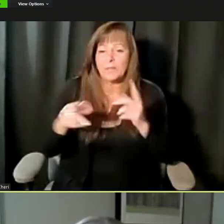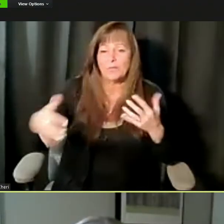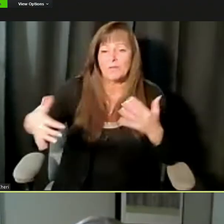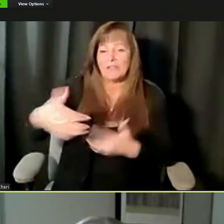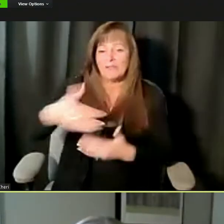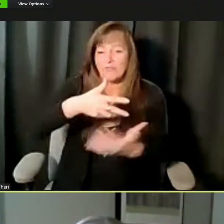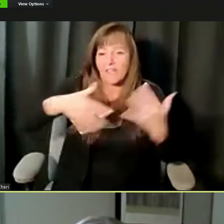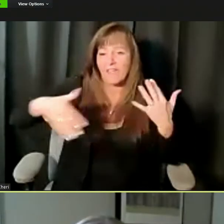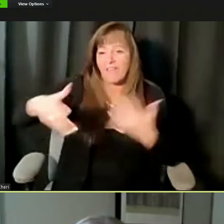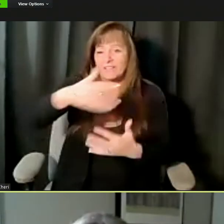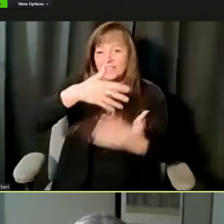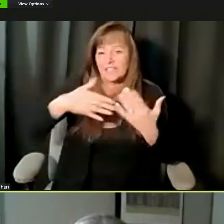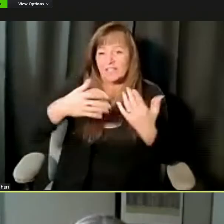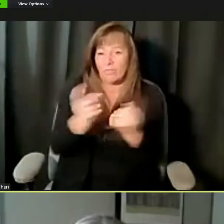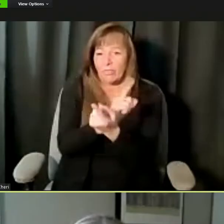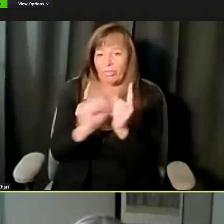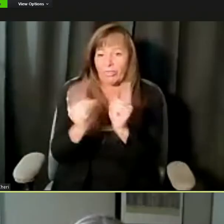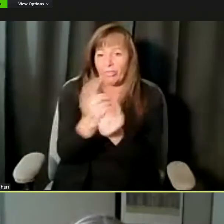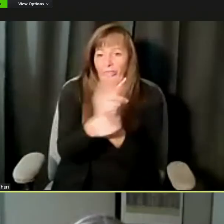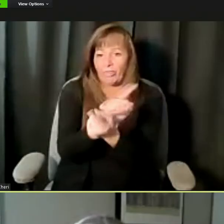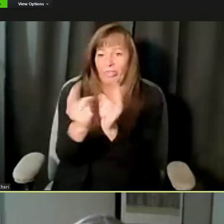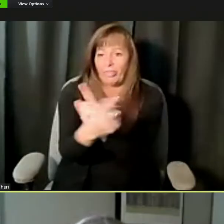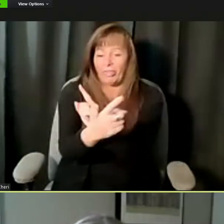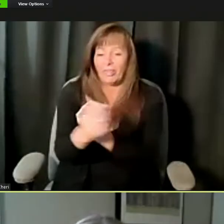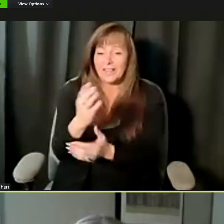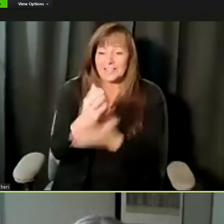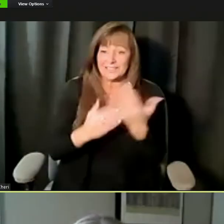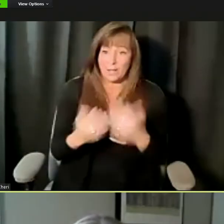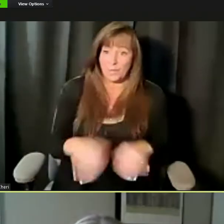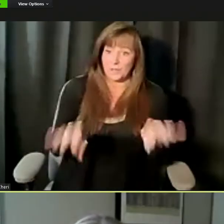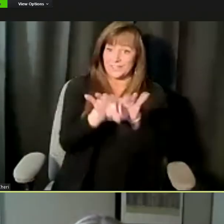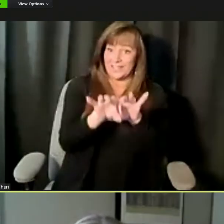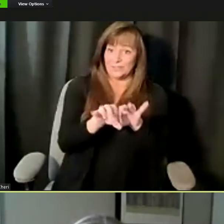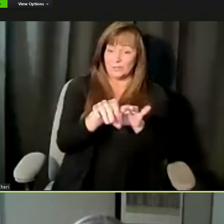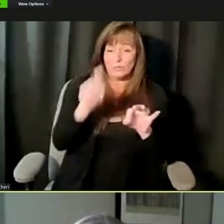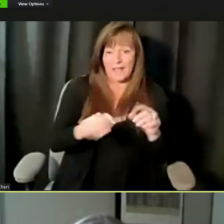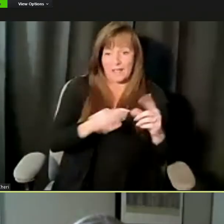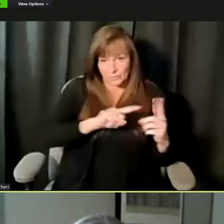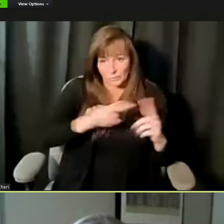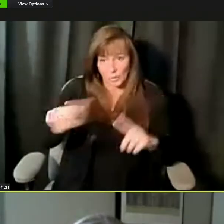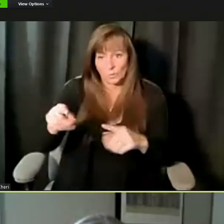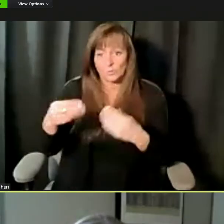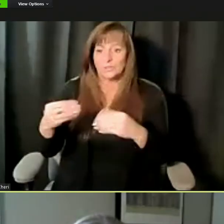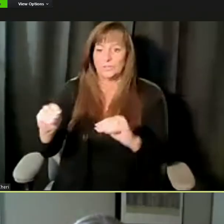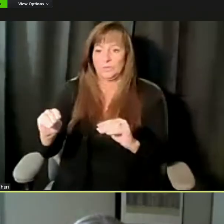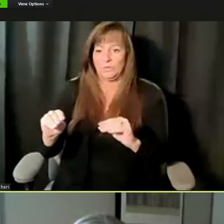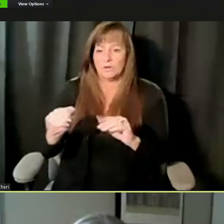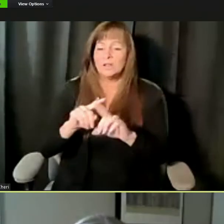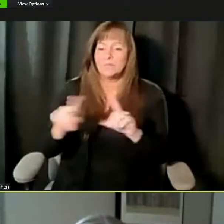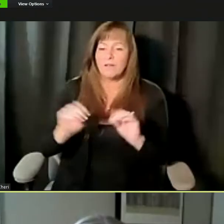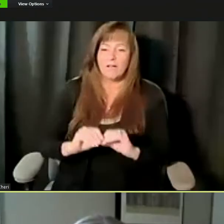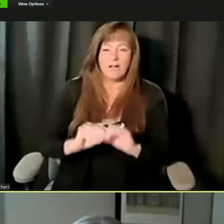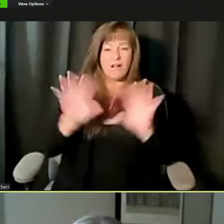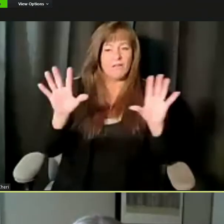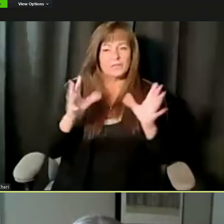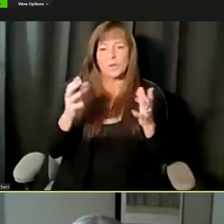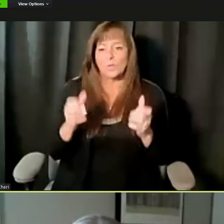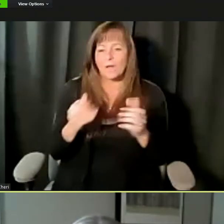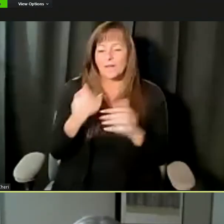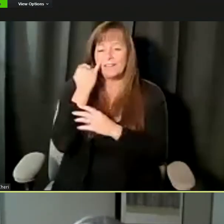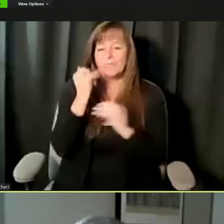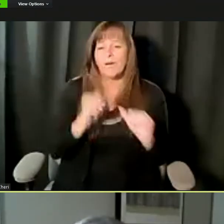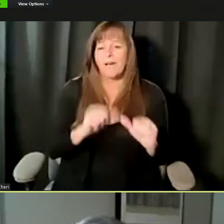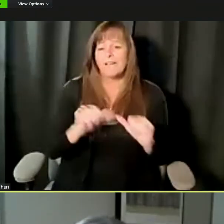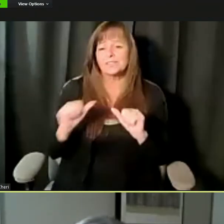activities are, essential, where people might have to go to a store. But we obviously want, whenever possible,